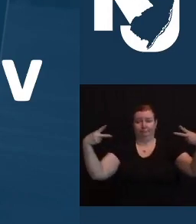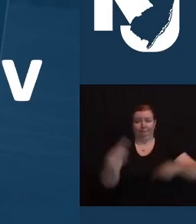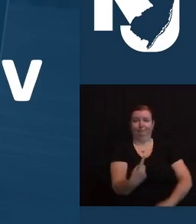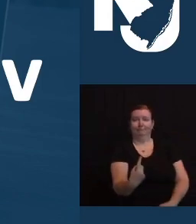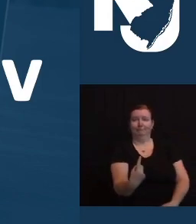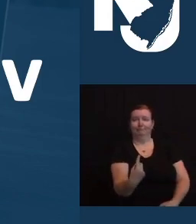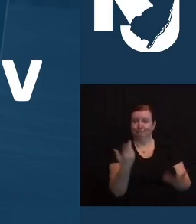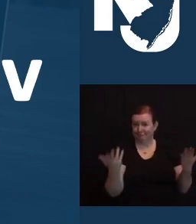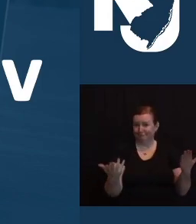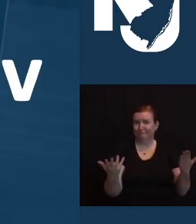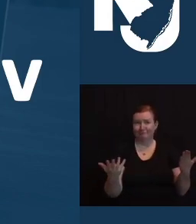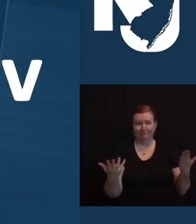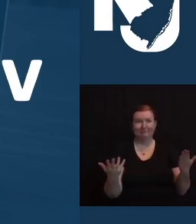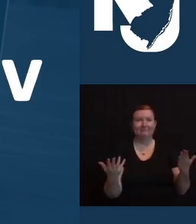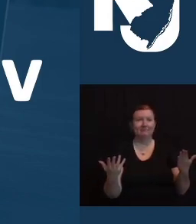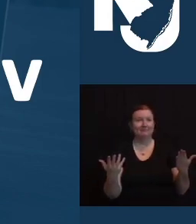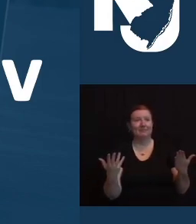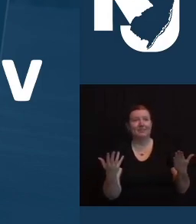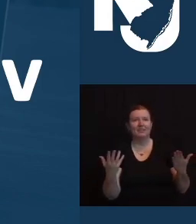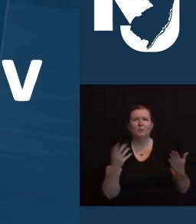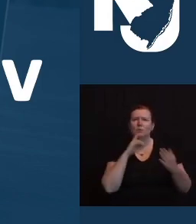about last night, Judy and Tina.